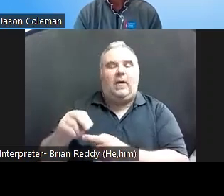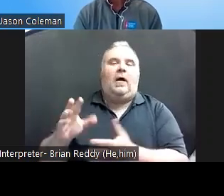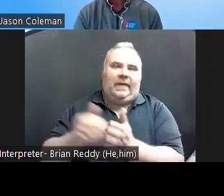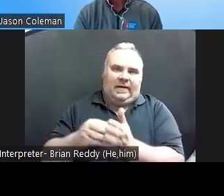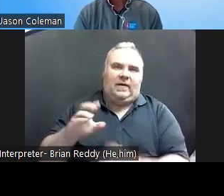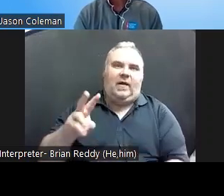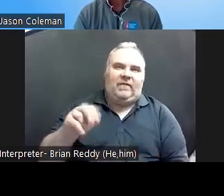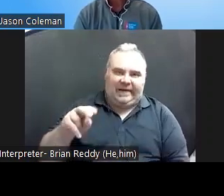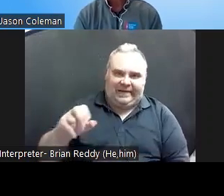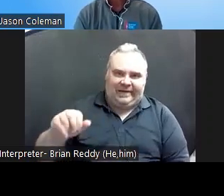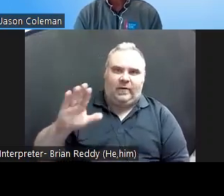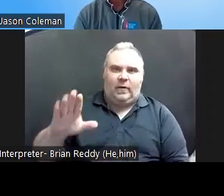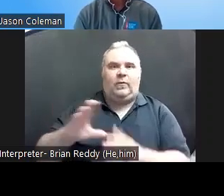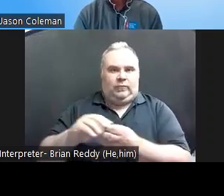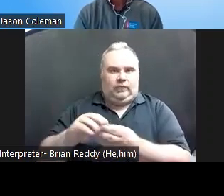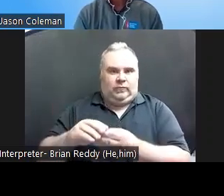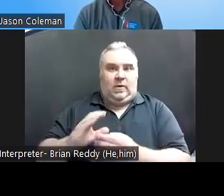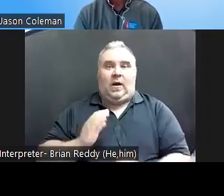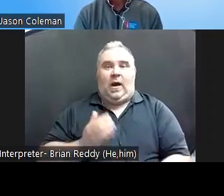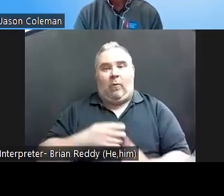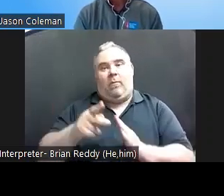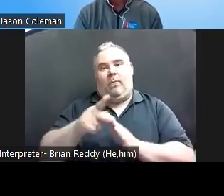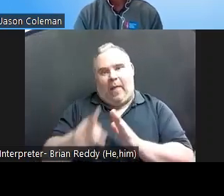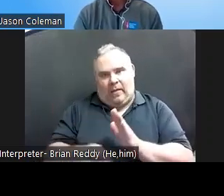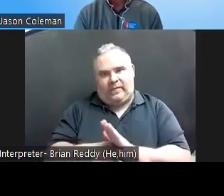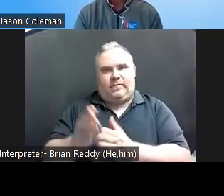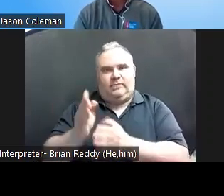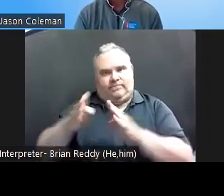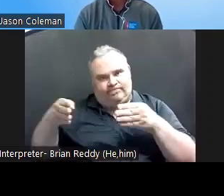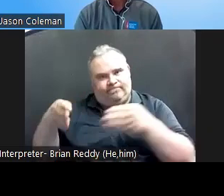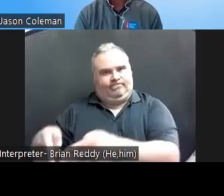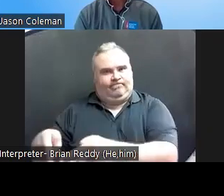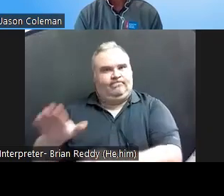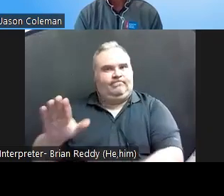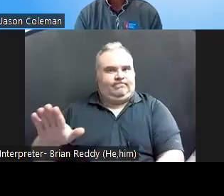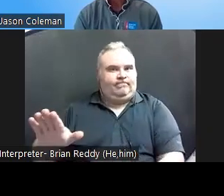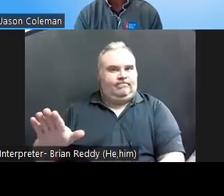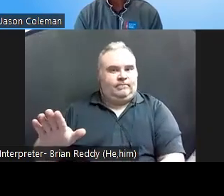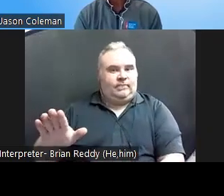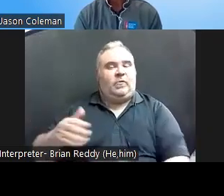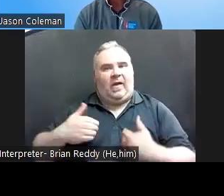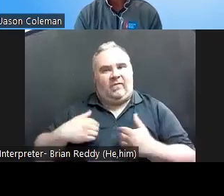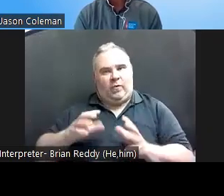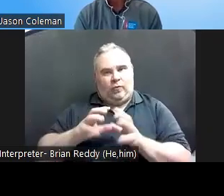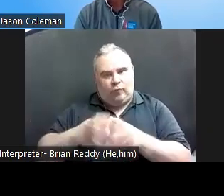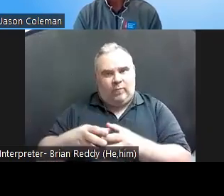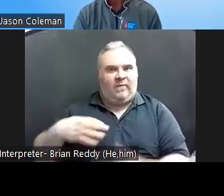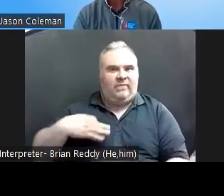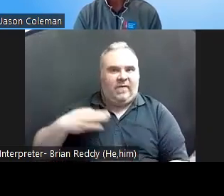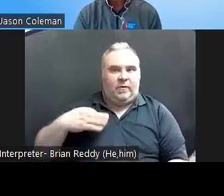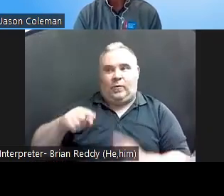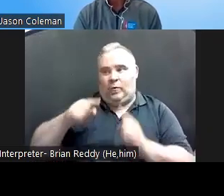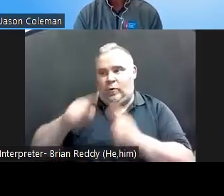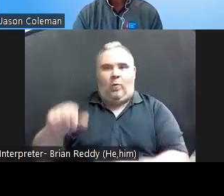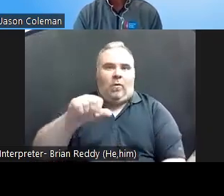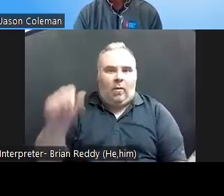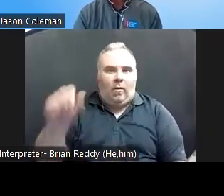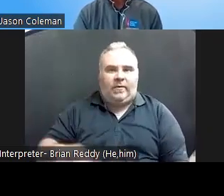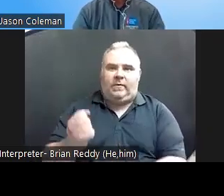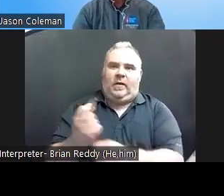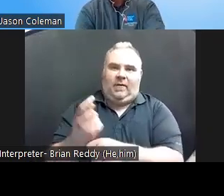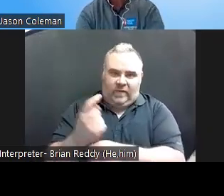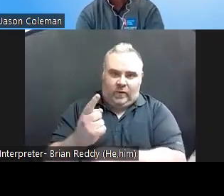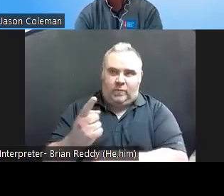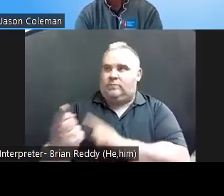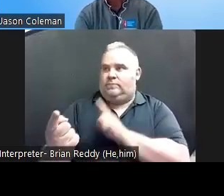story. That's our policy arm. And we have a group of volunteers that go to Albany every year that talk